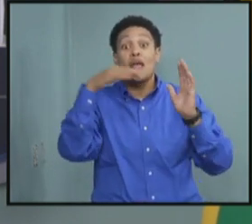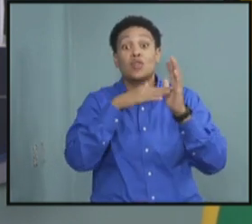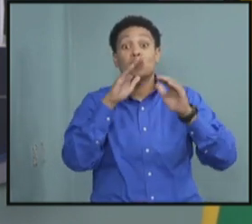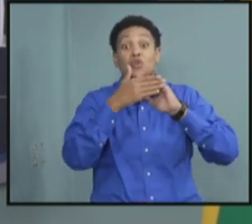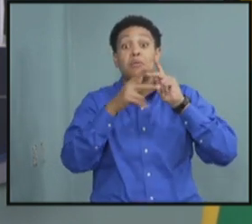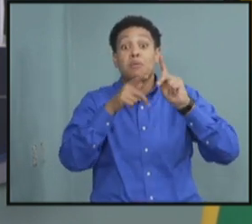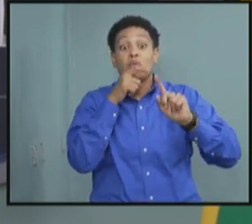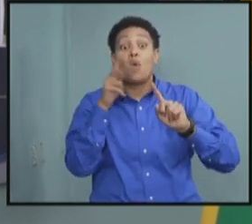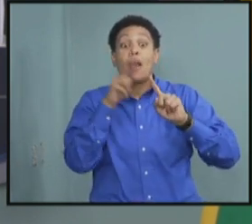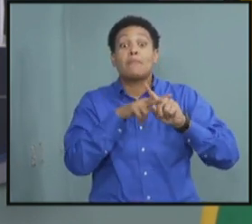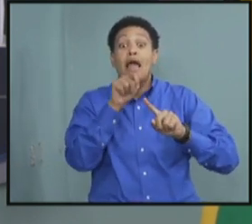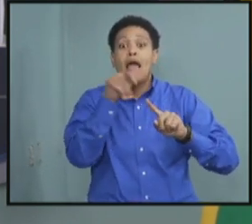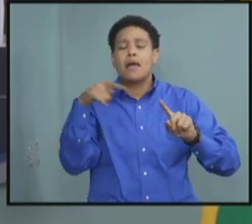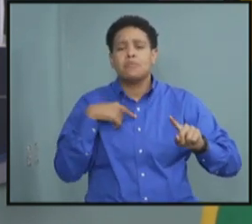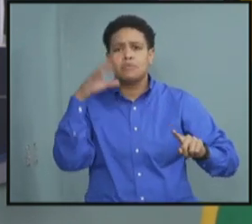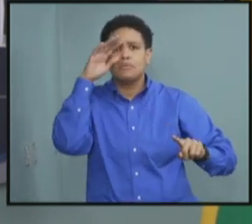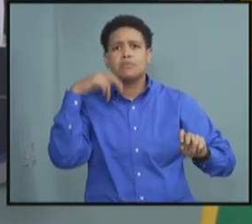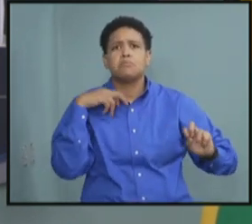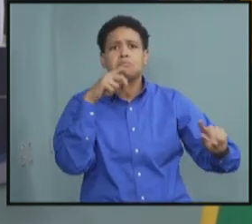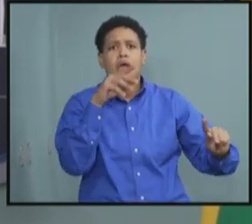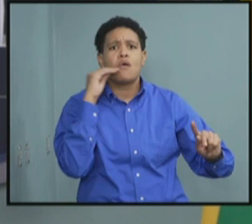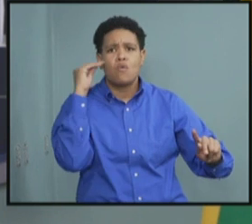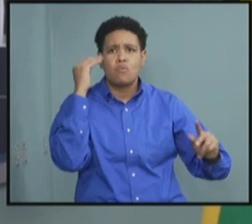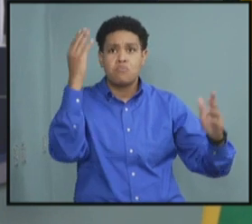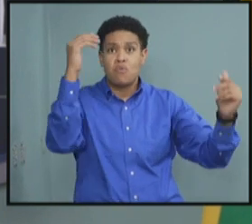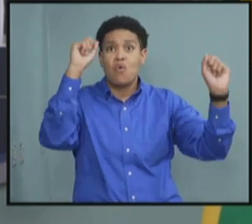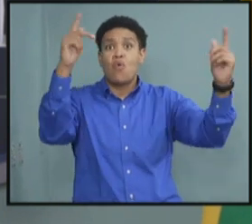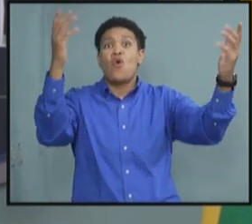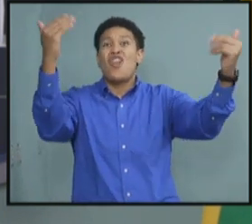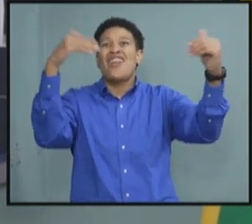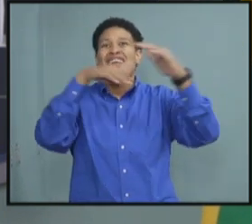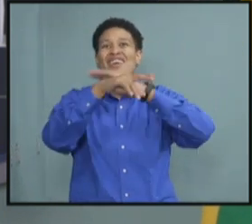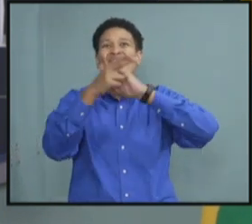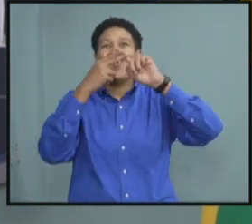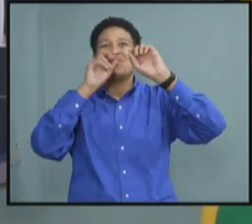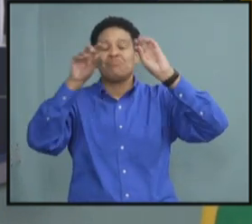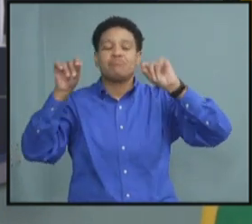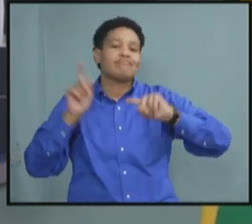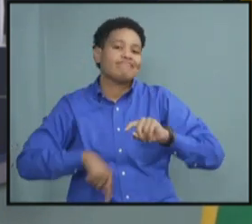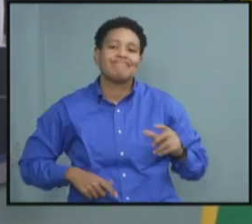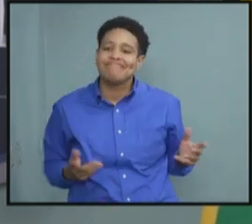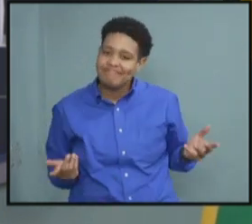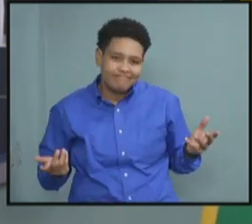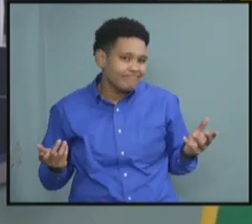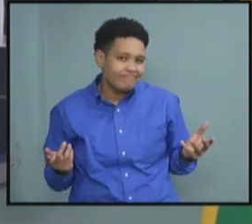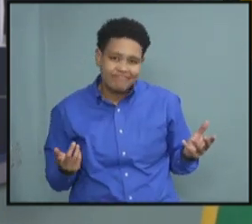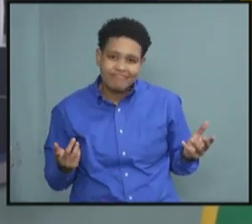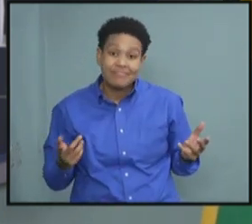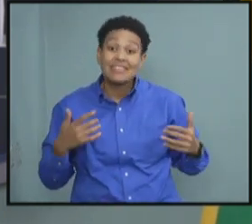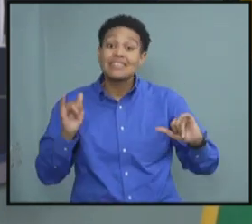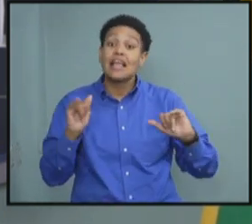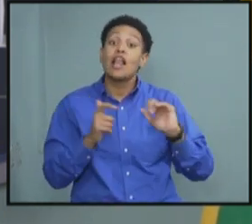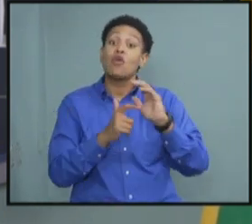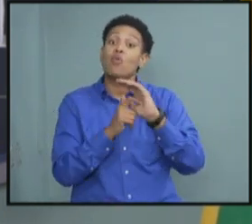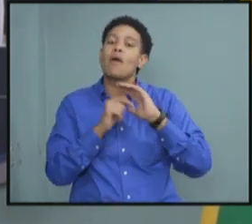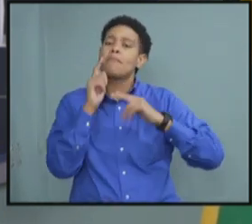to return, whilst there is still a requirement for